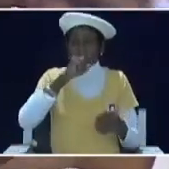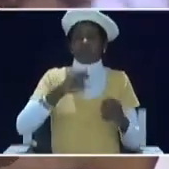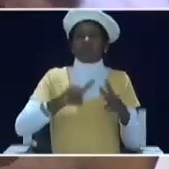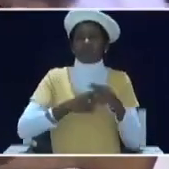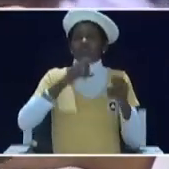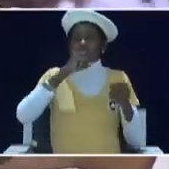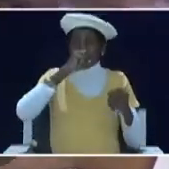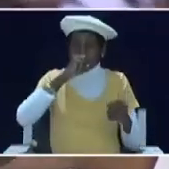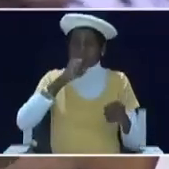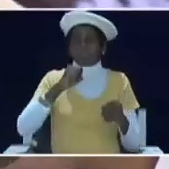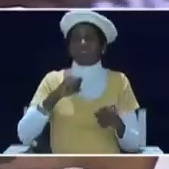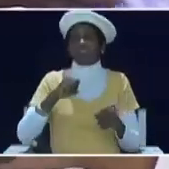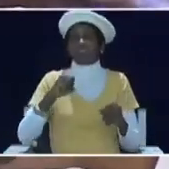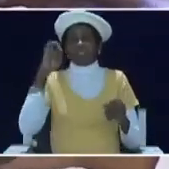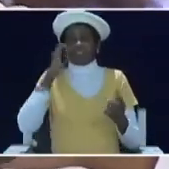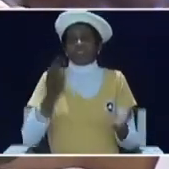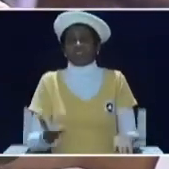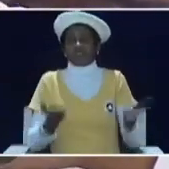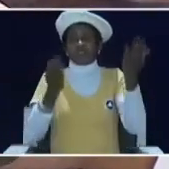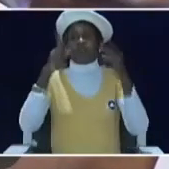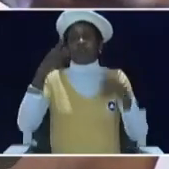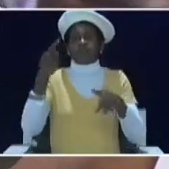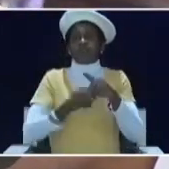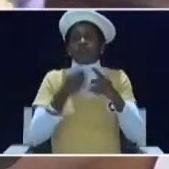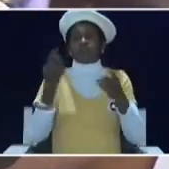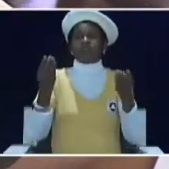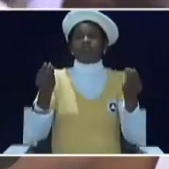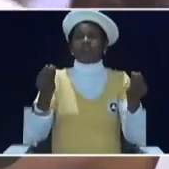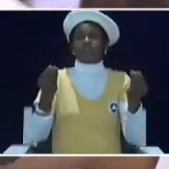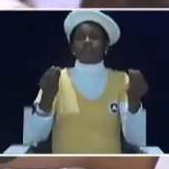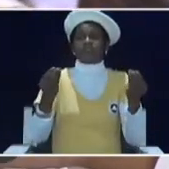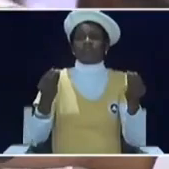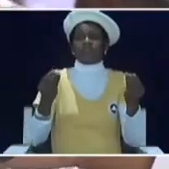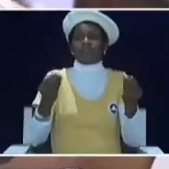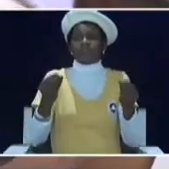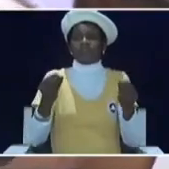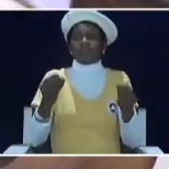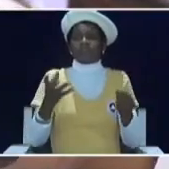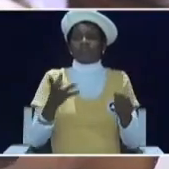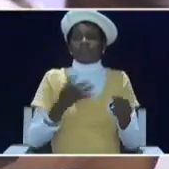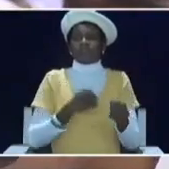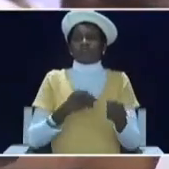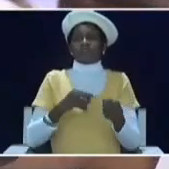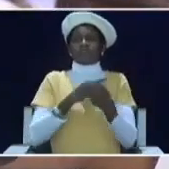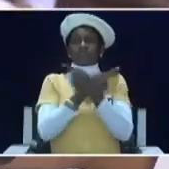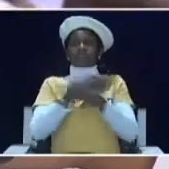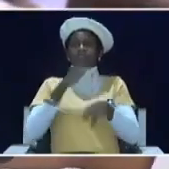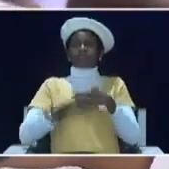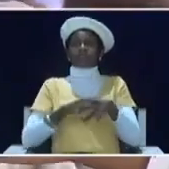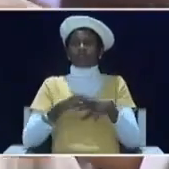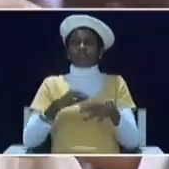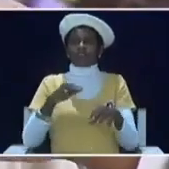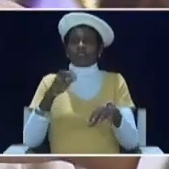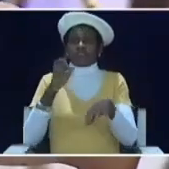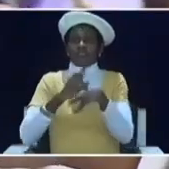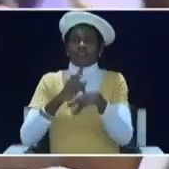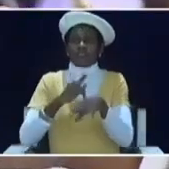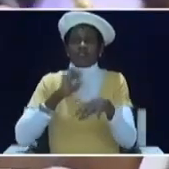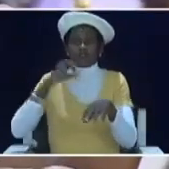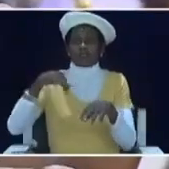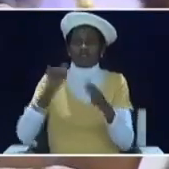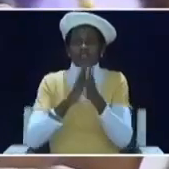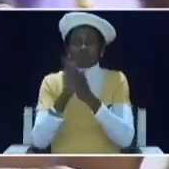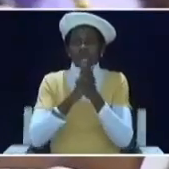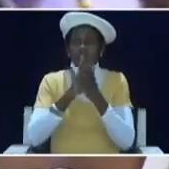started coughing. I lifted him up from the ground, rested his back on my knee. I was still